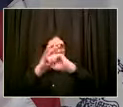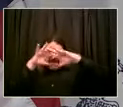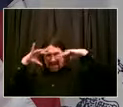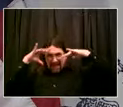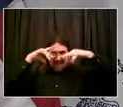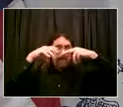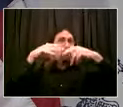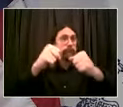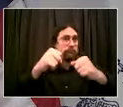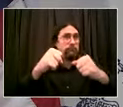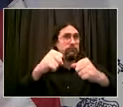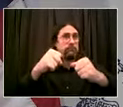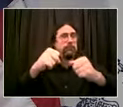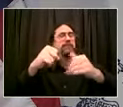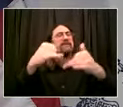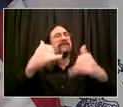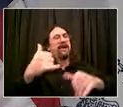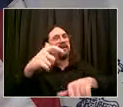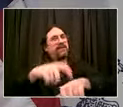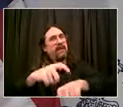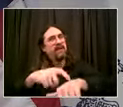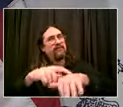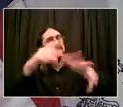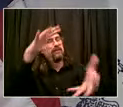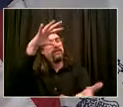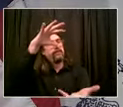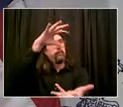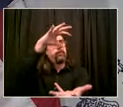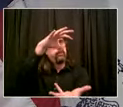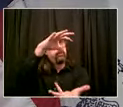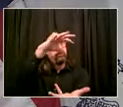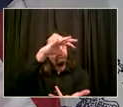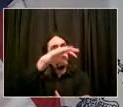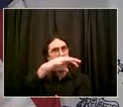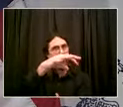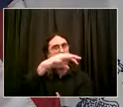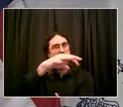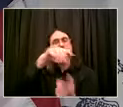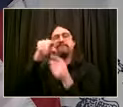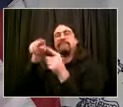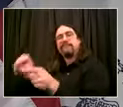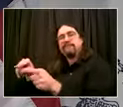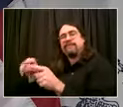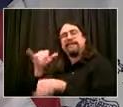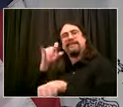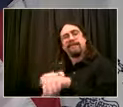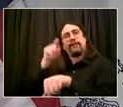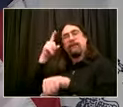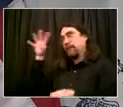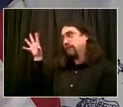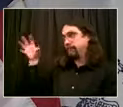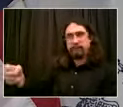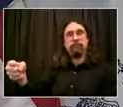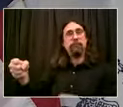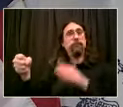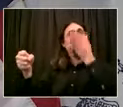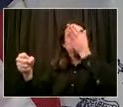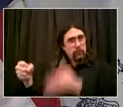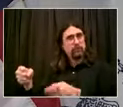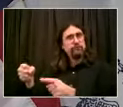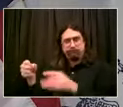has continued intensely, and I am absolutely certain this will be the turnaround year for New York City. Go ahead, Nolan.